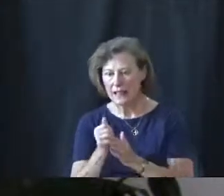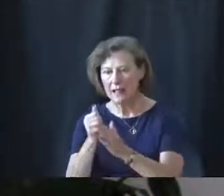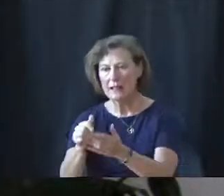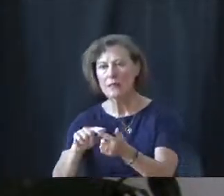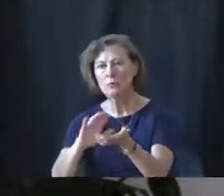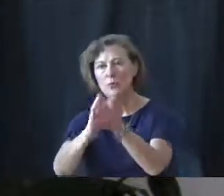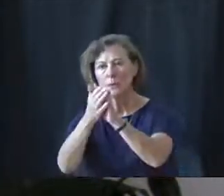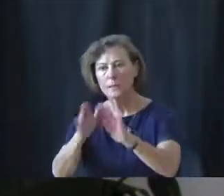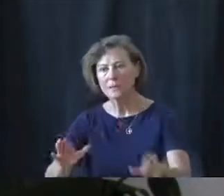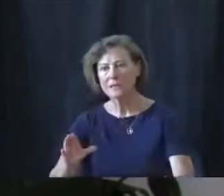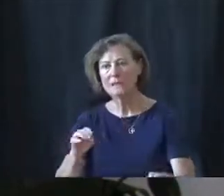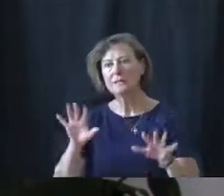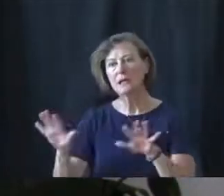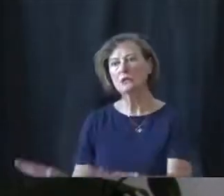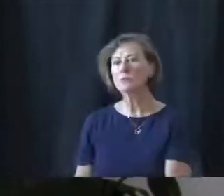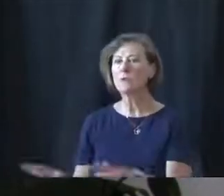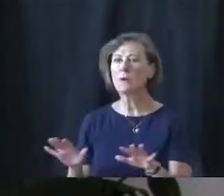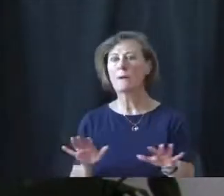and calm.